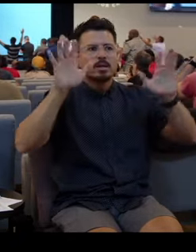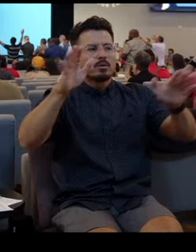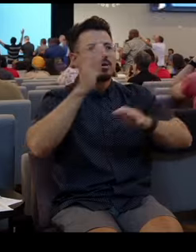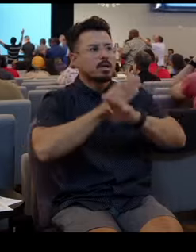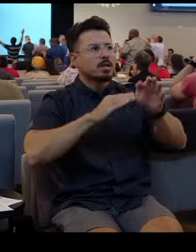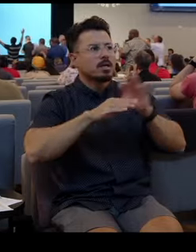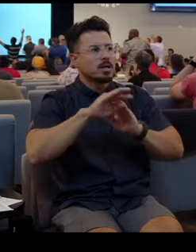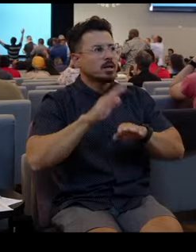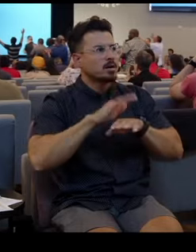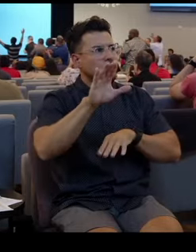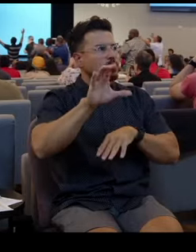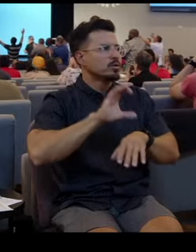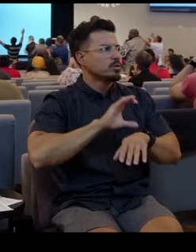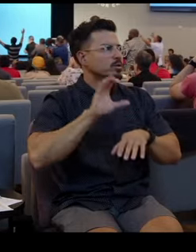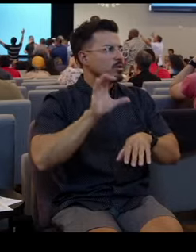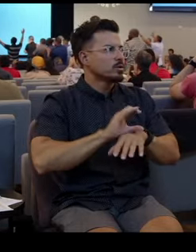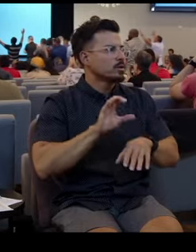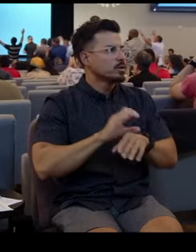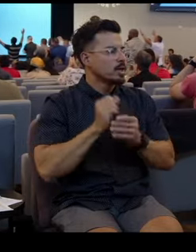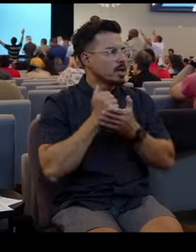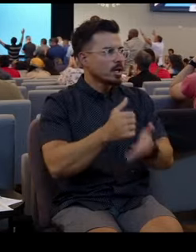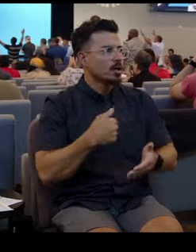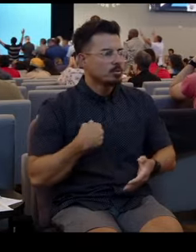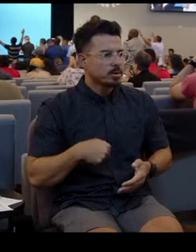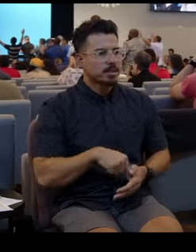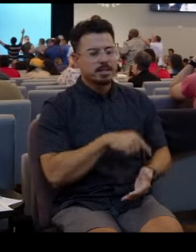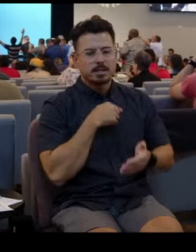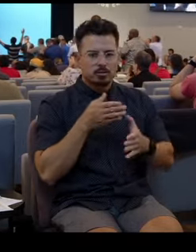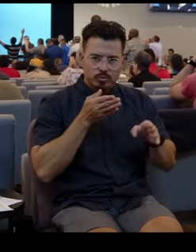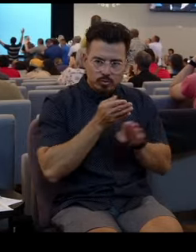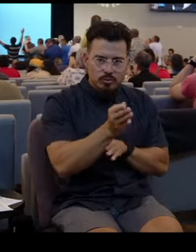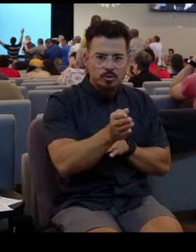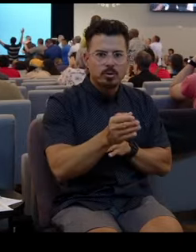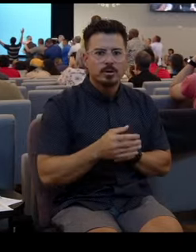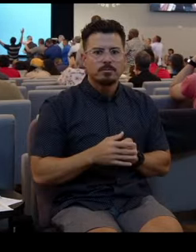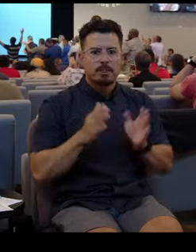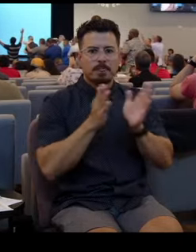Break us through, oh, God. Hallelujah.